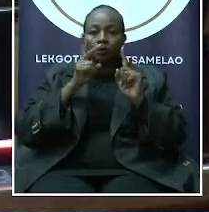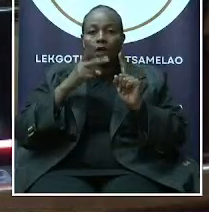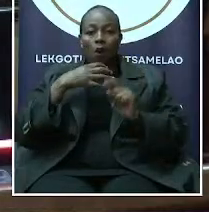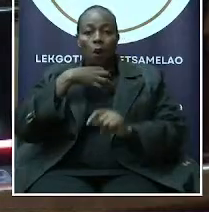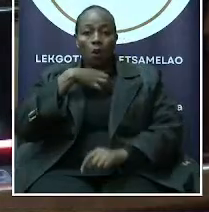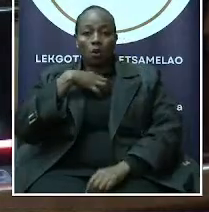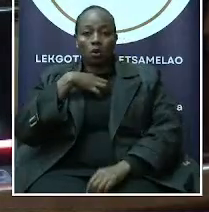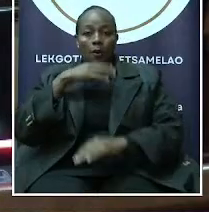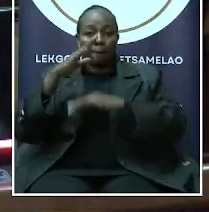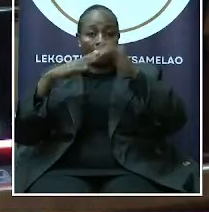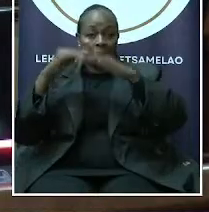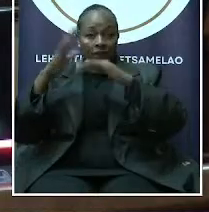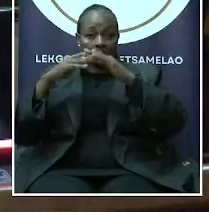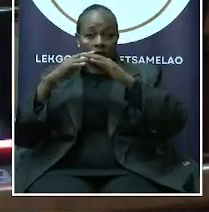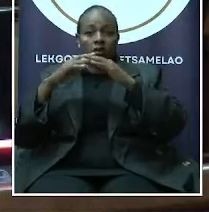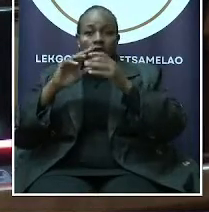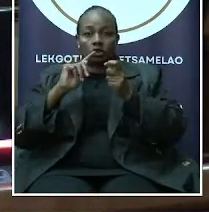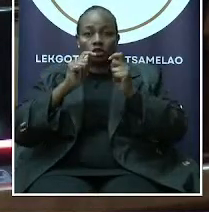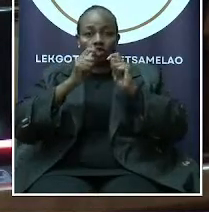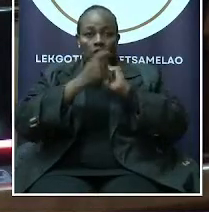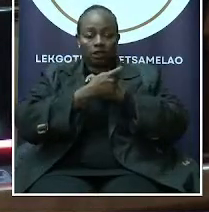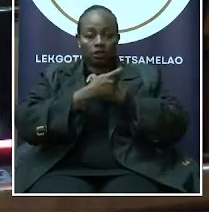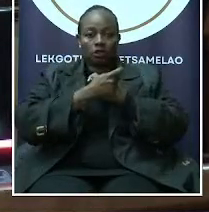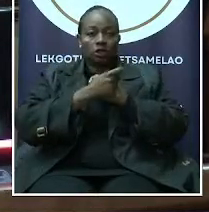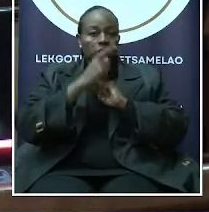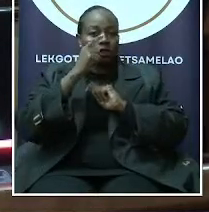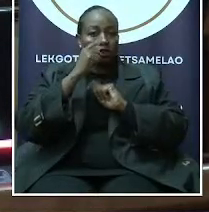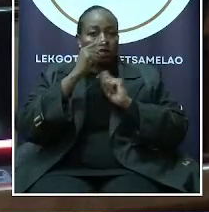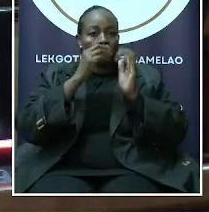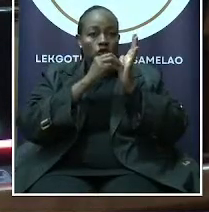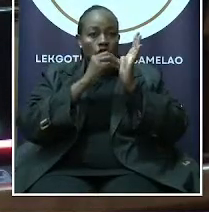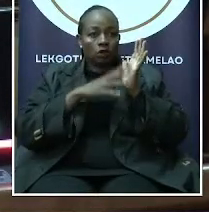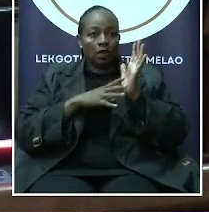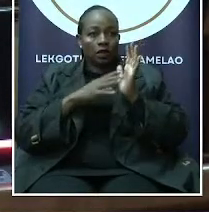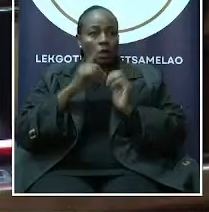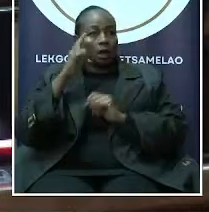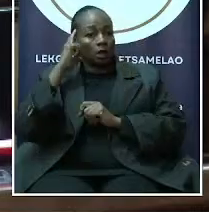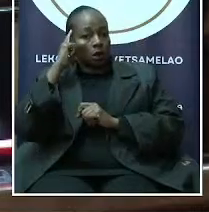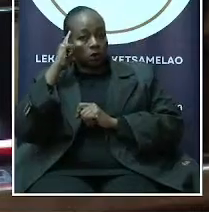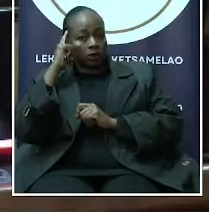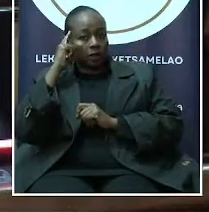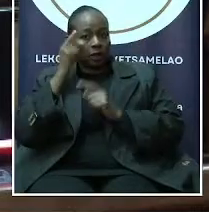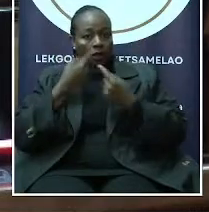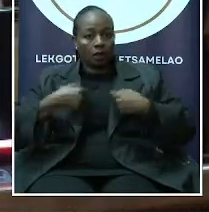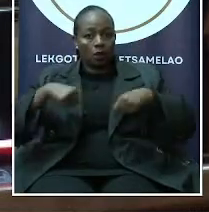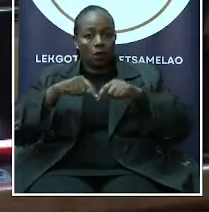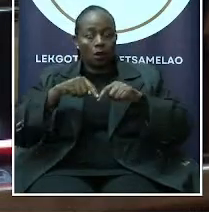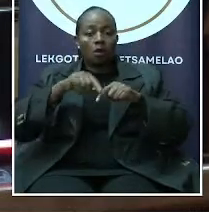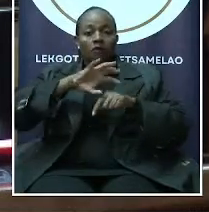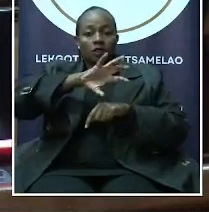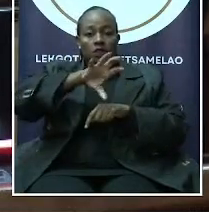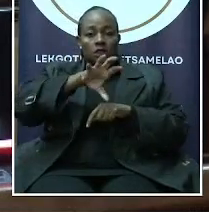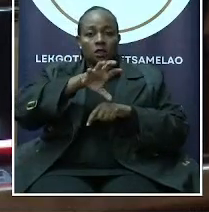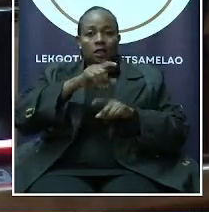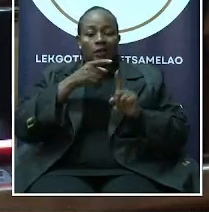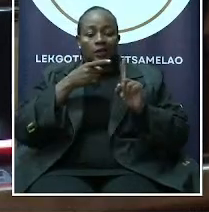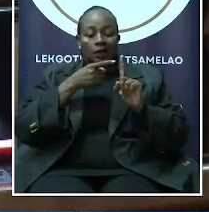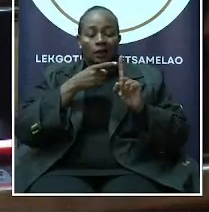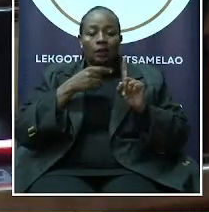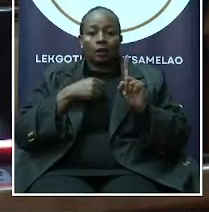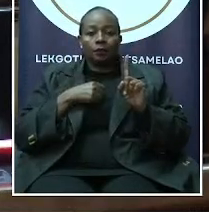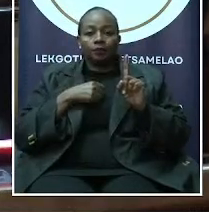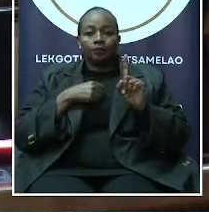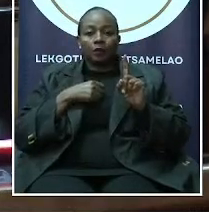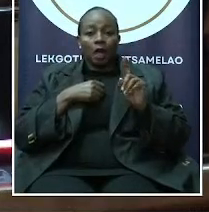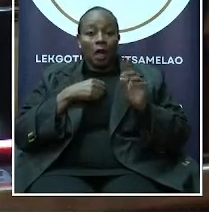Buildings into Purpose-Built Student Accommodation across the Free State. I move on this motion, noting that the